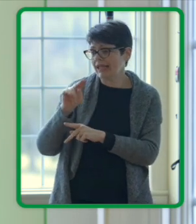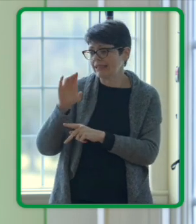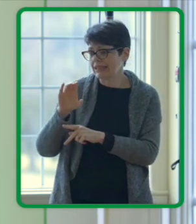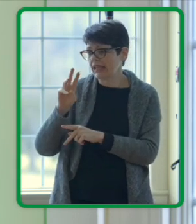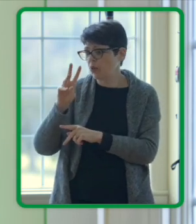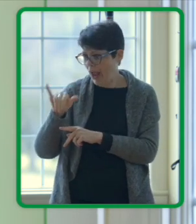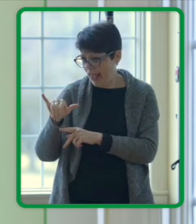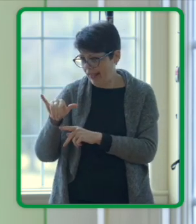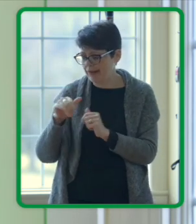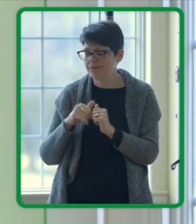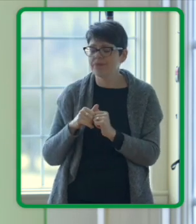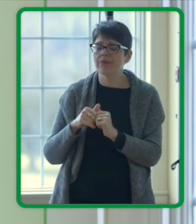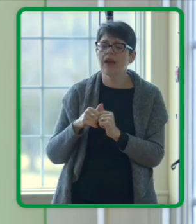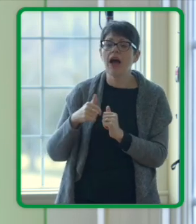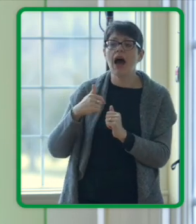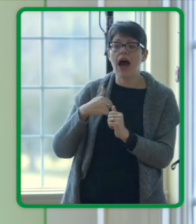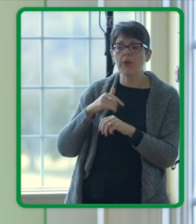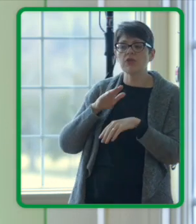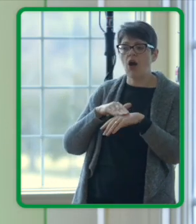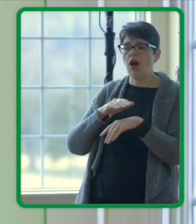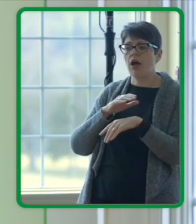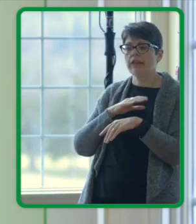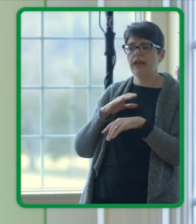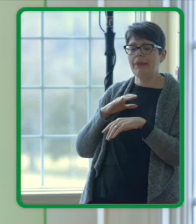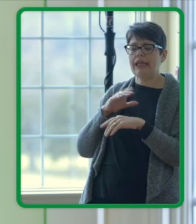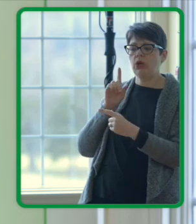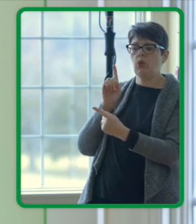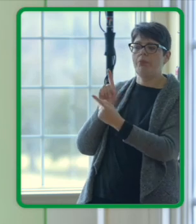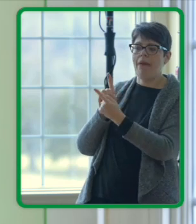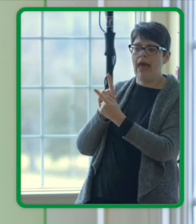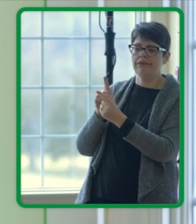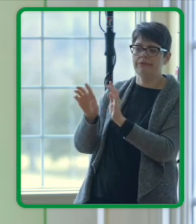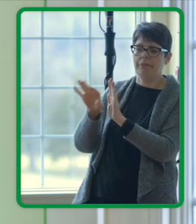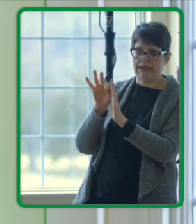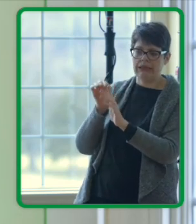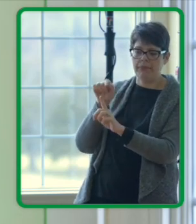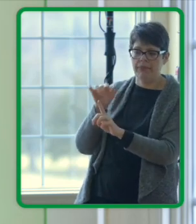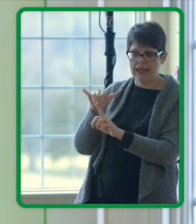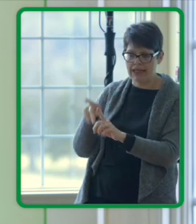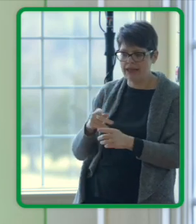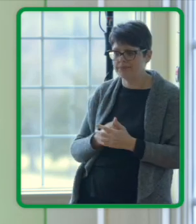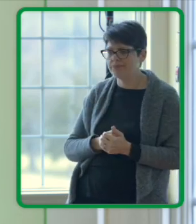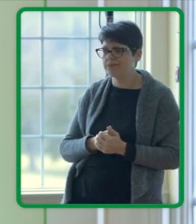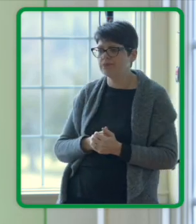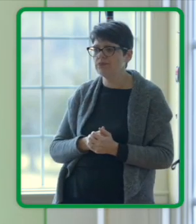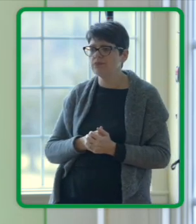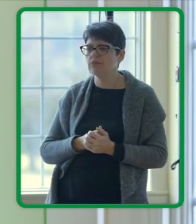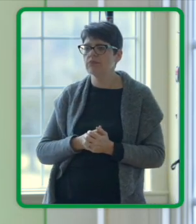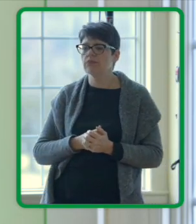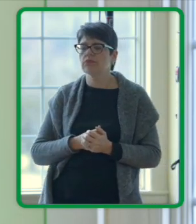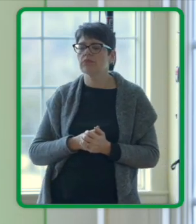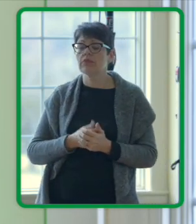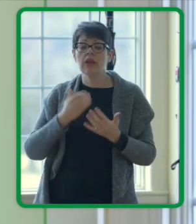I had the pleasure of being on that team that met with Mr. Hood that day. So for those of